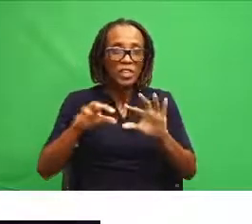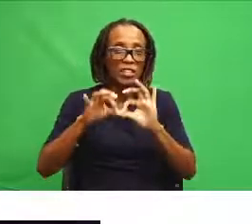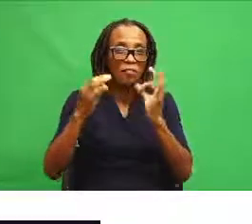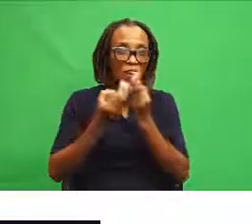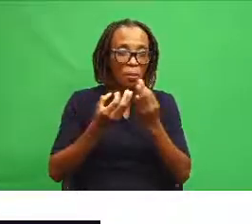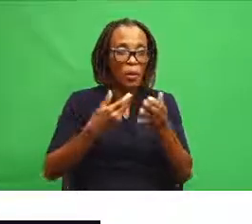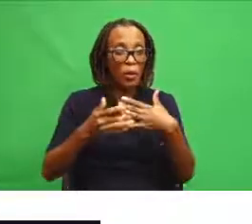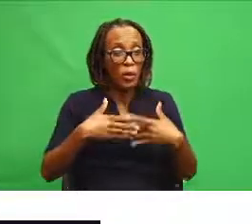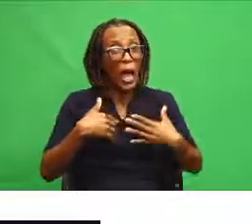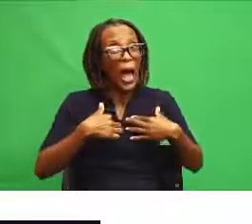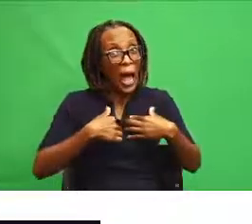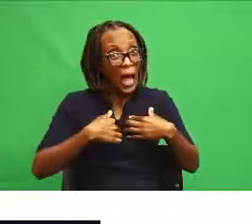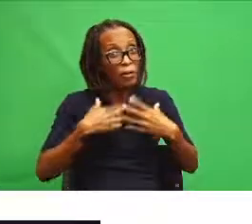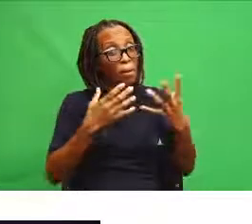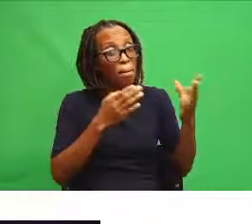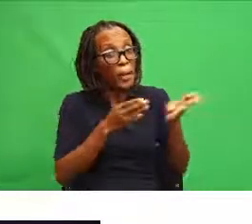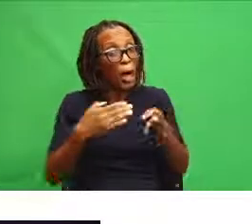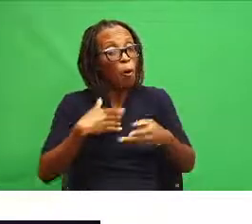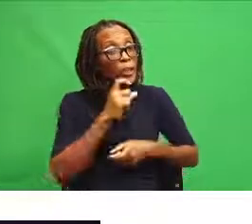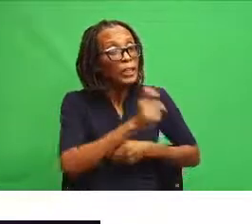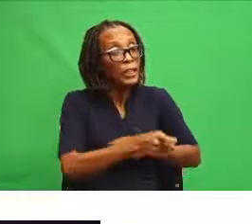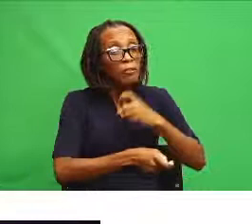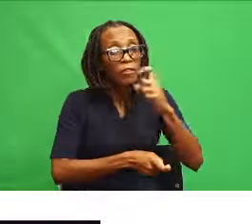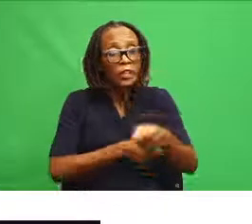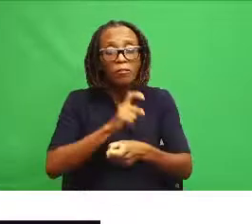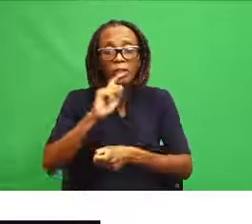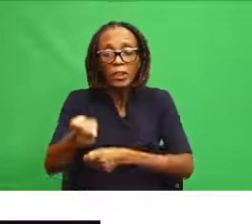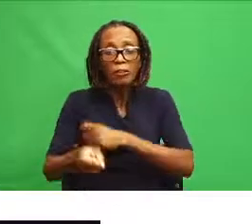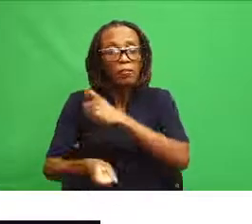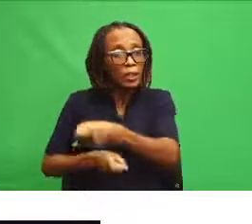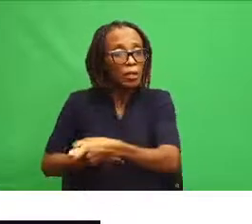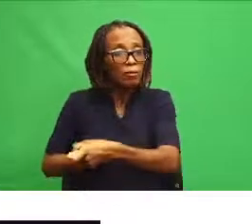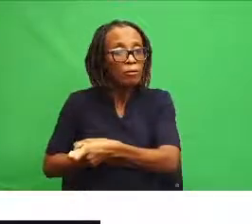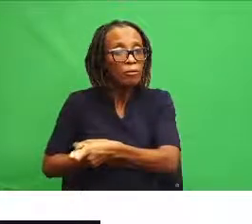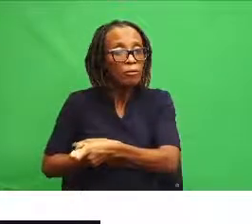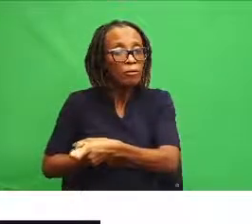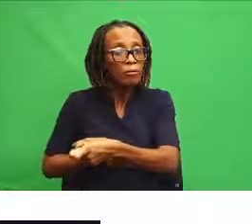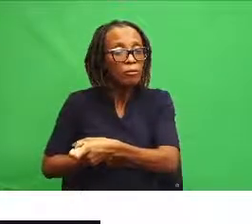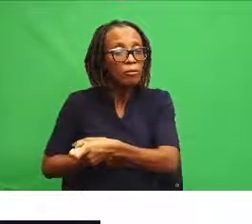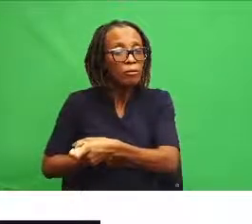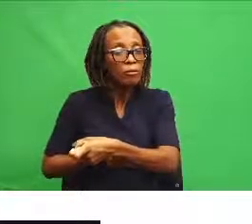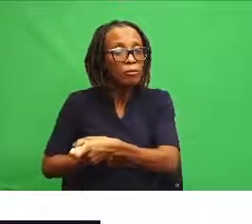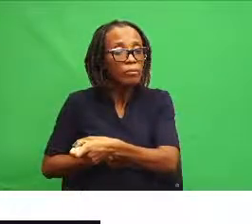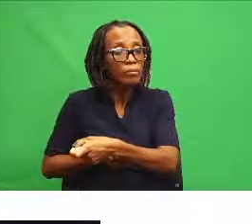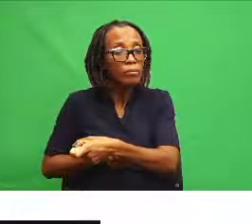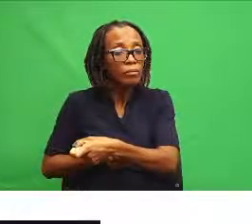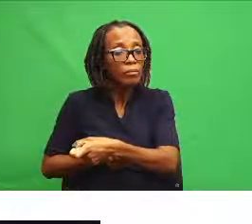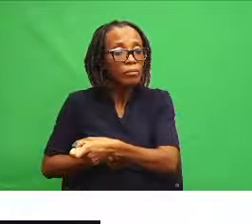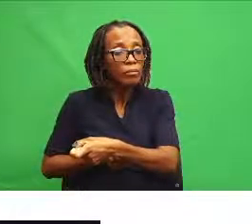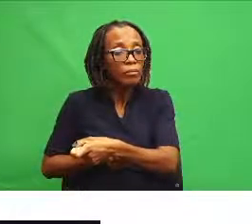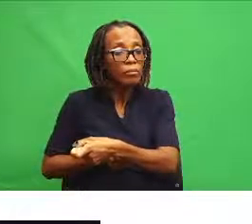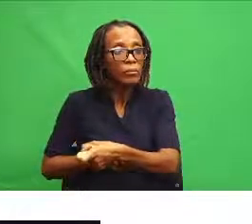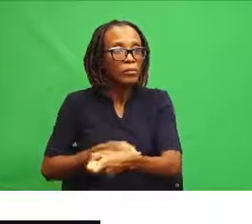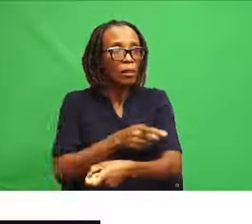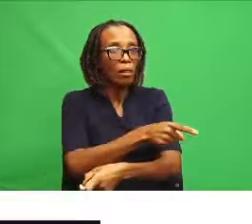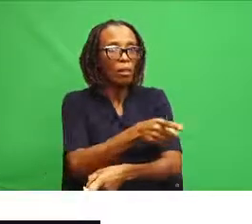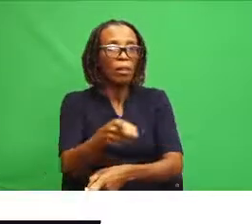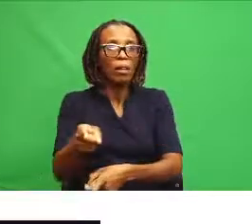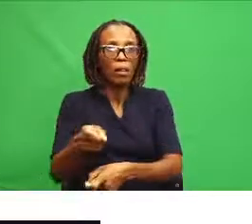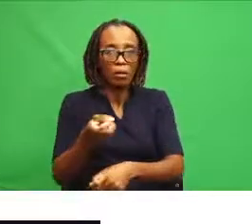you would have wanted to inherit some of your stuff, that they are going to have a